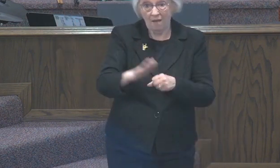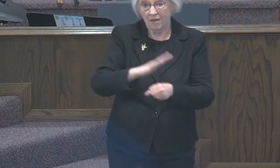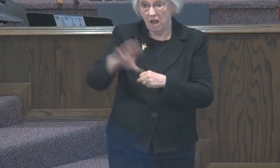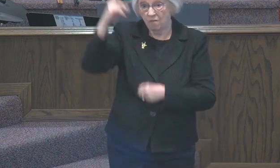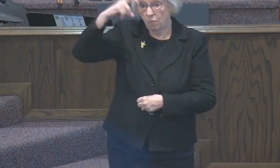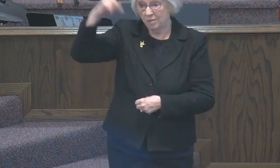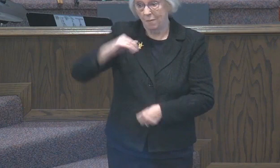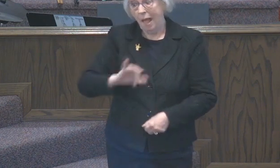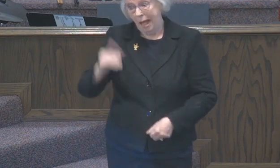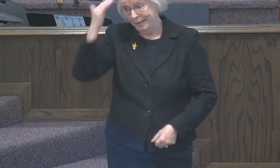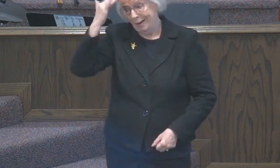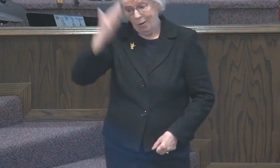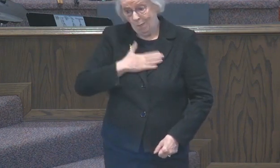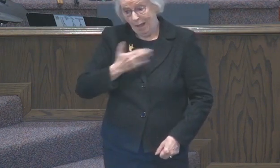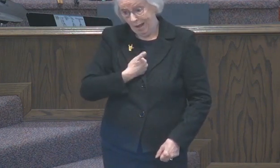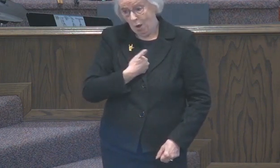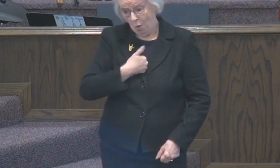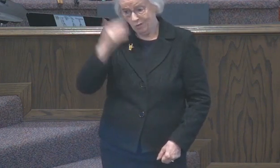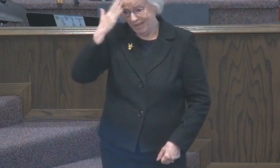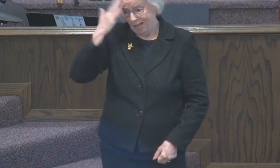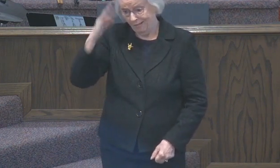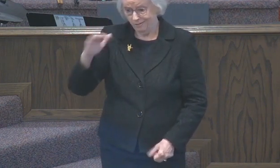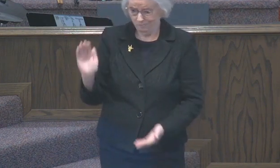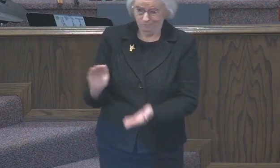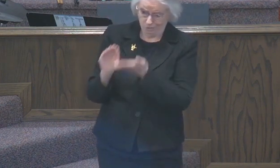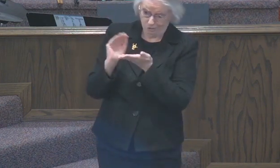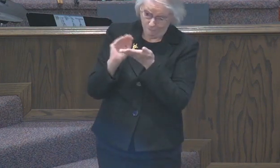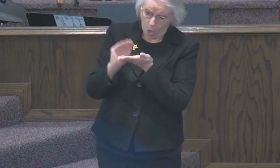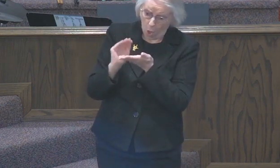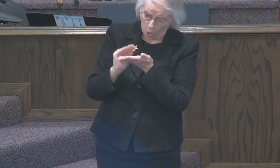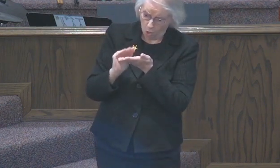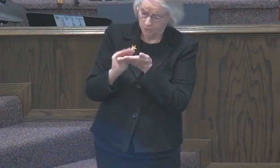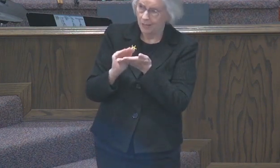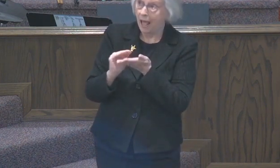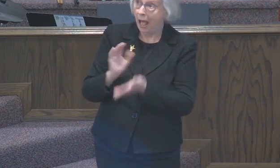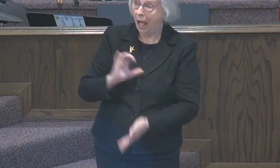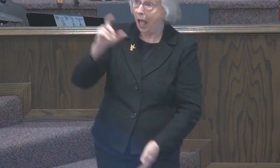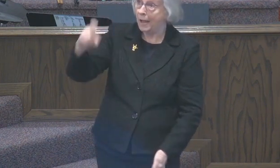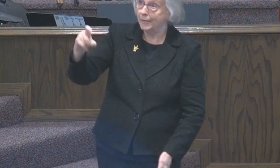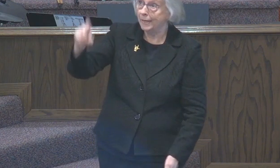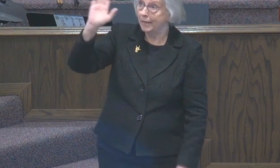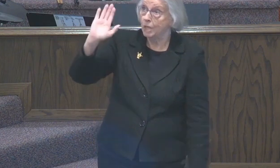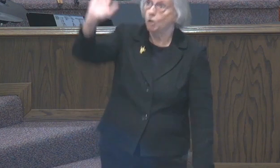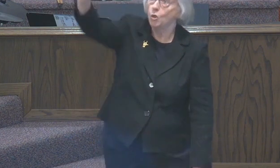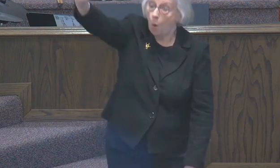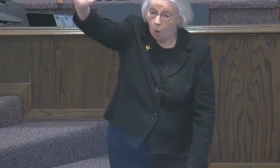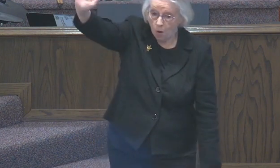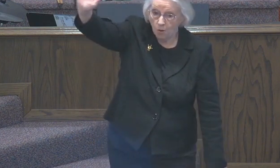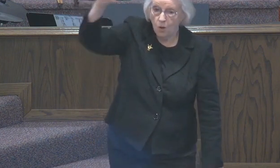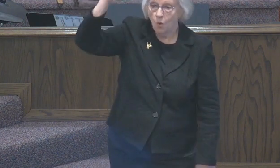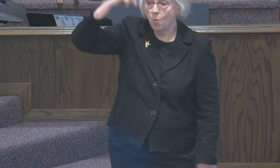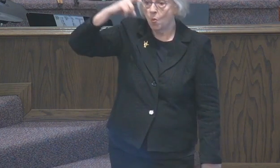will be given to you, all right, in liberal portions. So what it is that we're seeking is this thing called wisdom, this thing